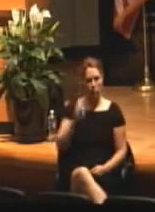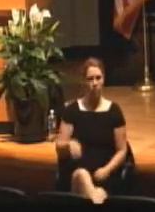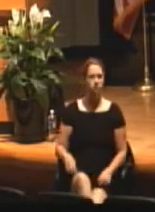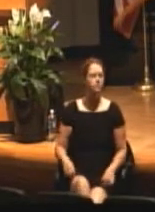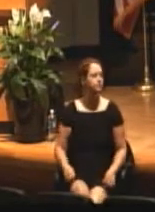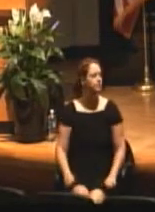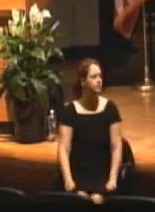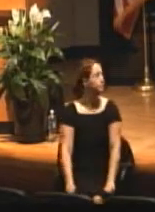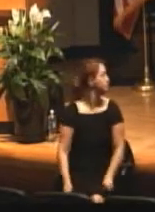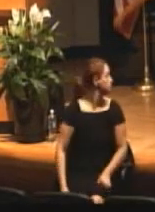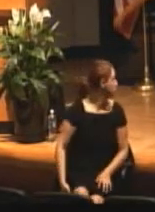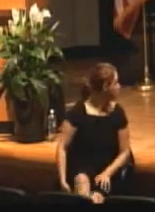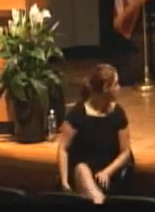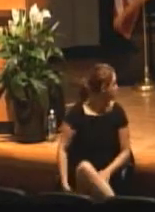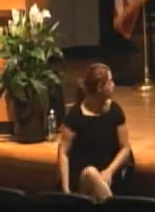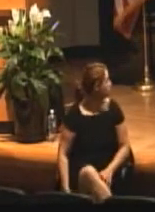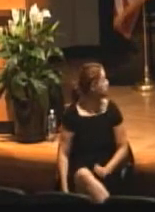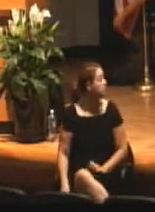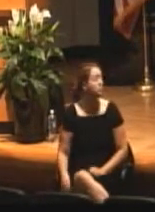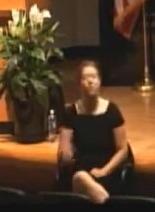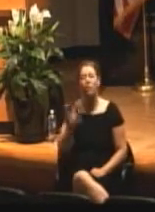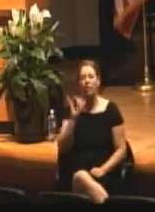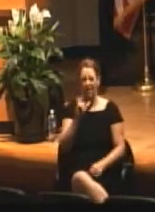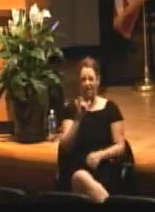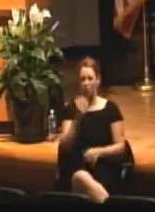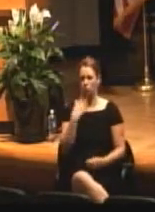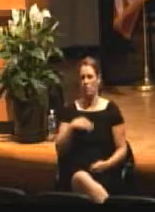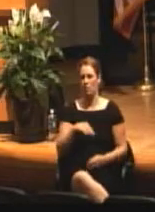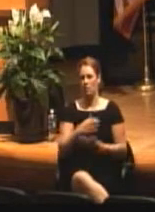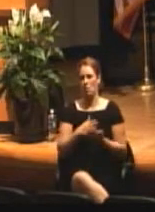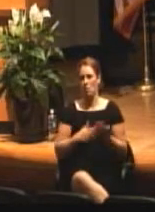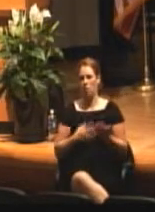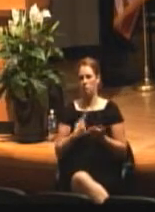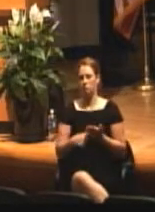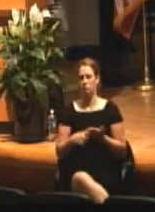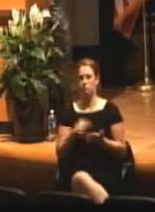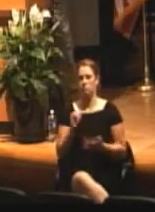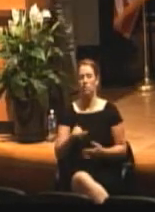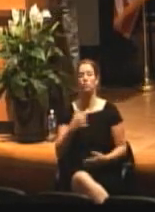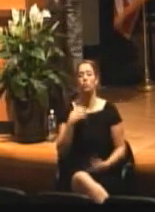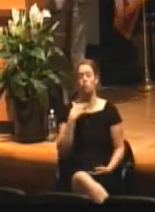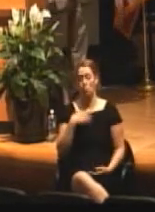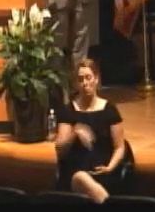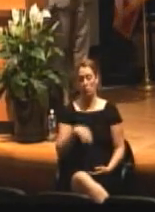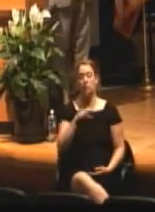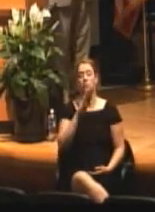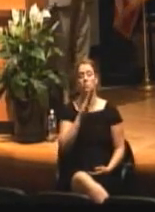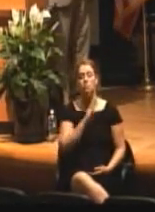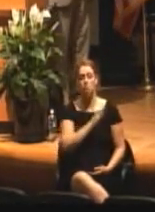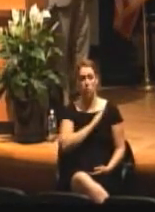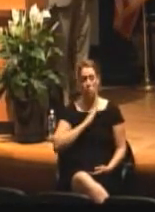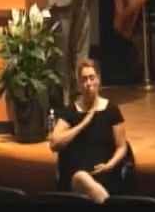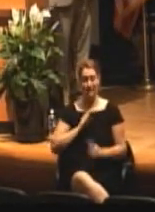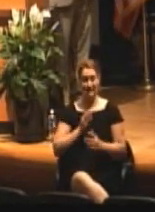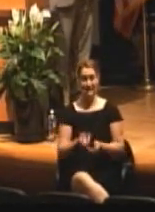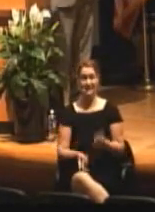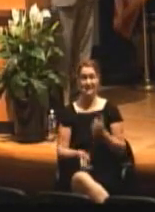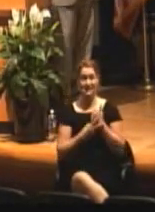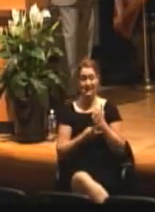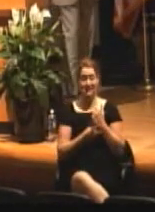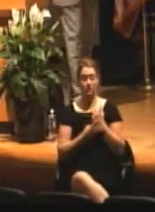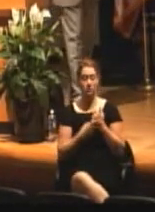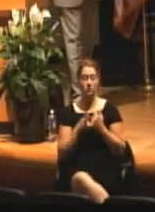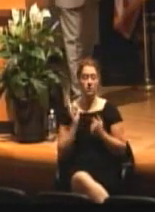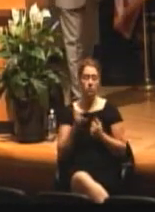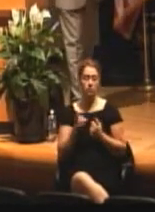longer, credit bureaus keep your history for 7 years. So what a lot of people have to remember